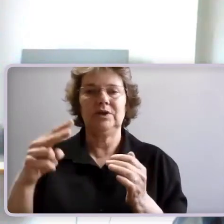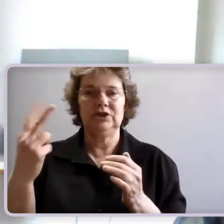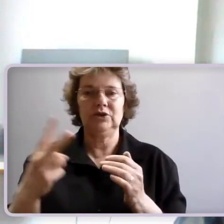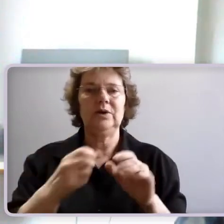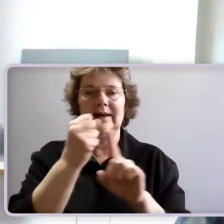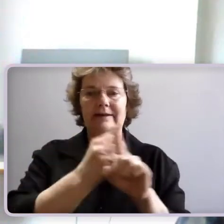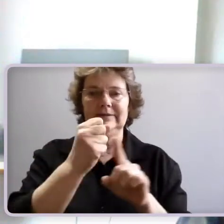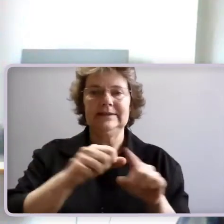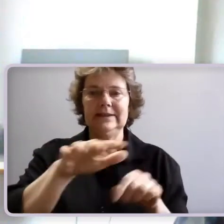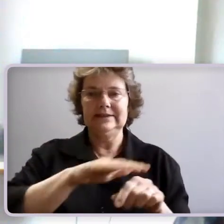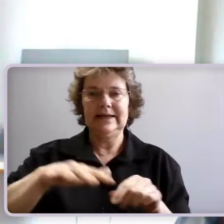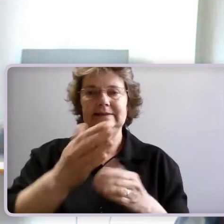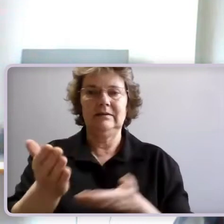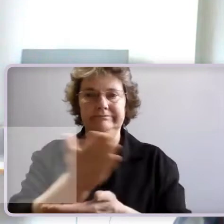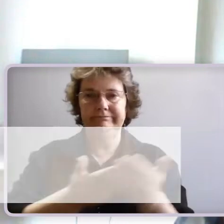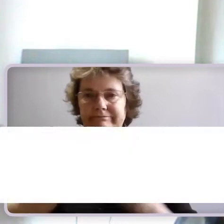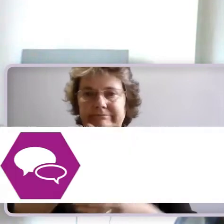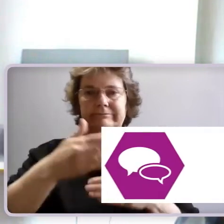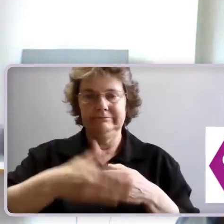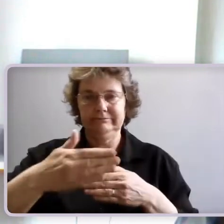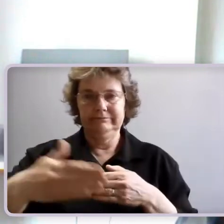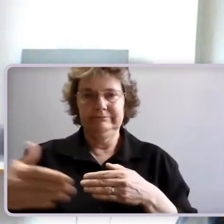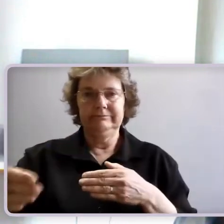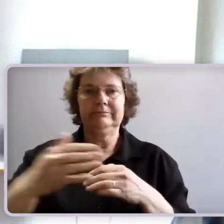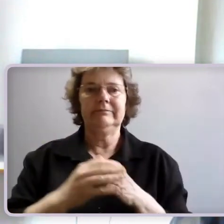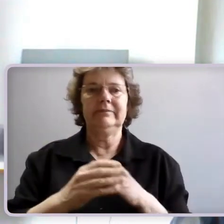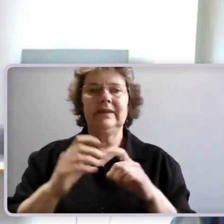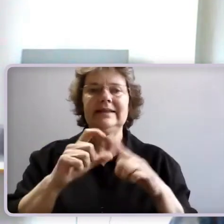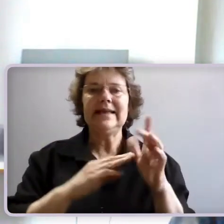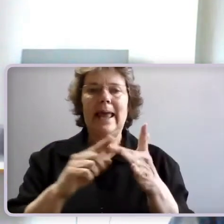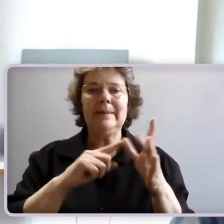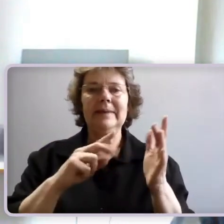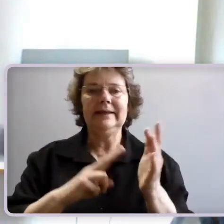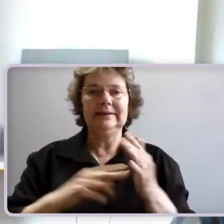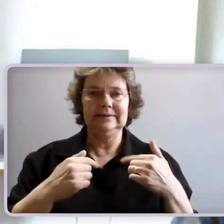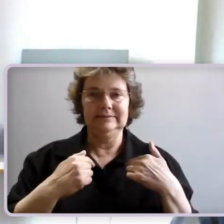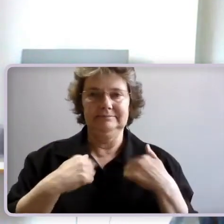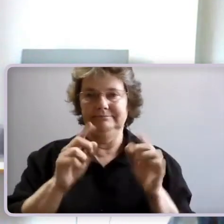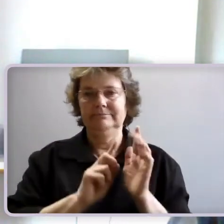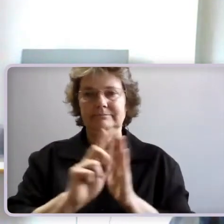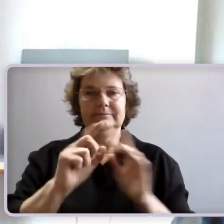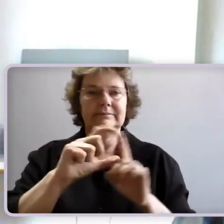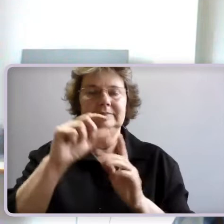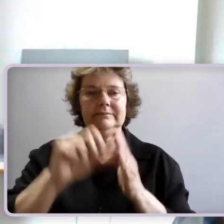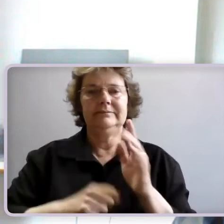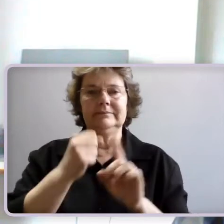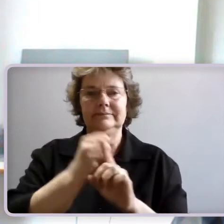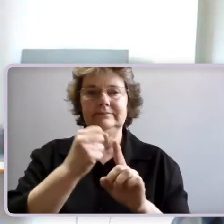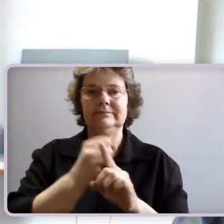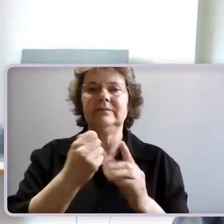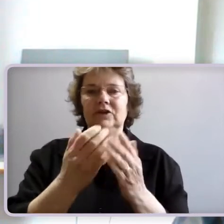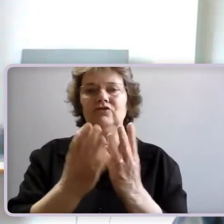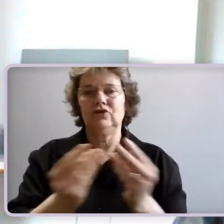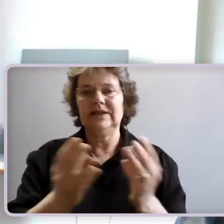My name is Damien Kavanagh, and I'm representing the Disability Advocacy Resource Unit today. I'd like to begin by